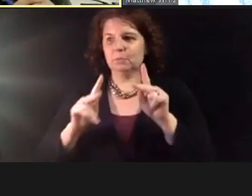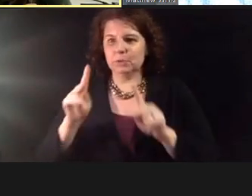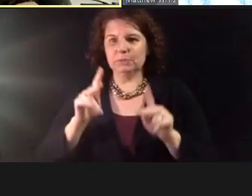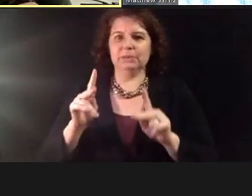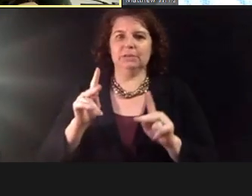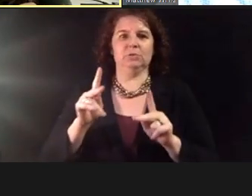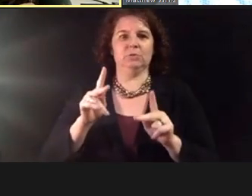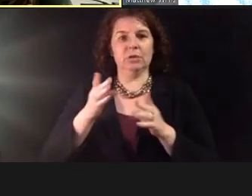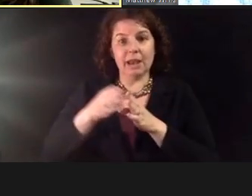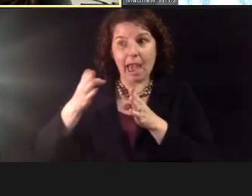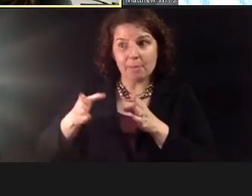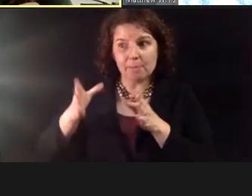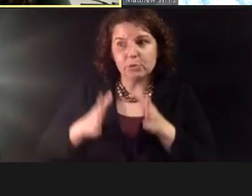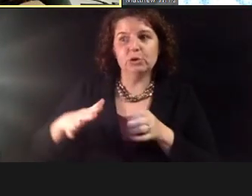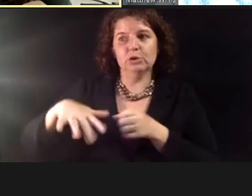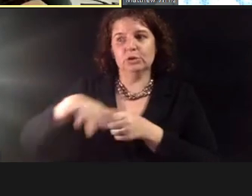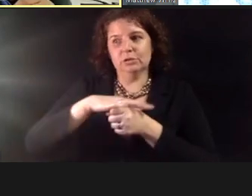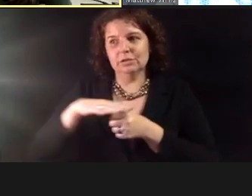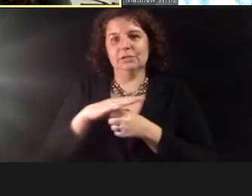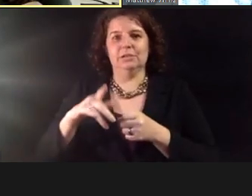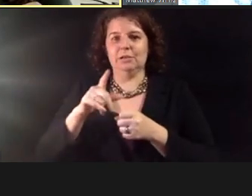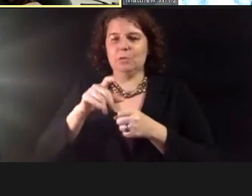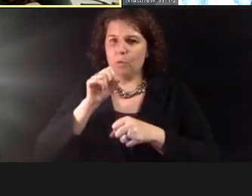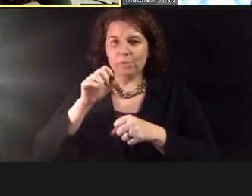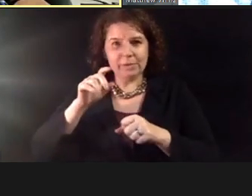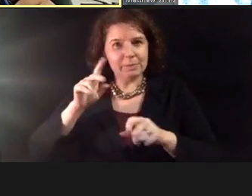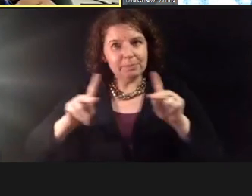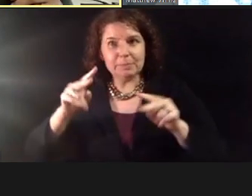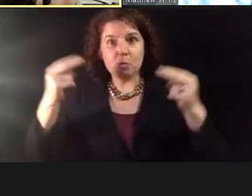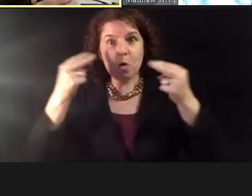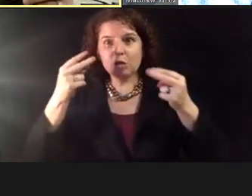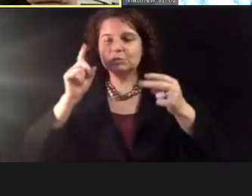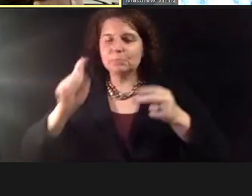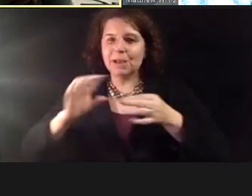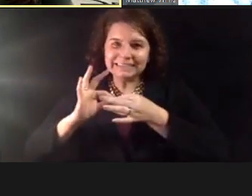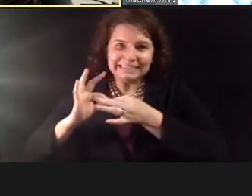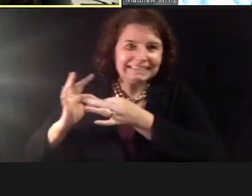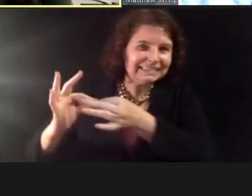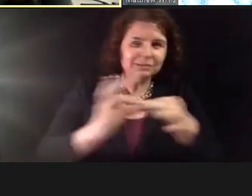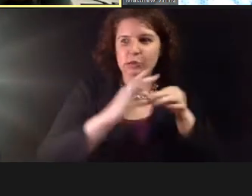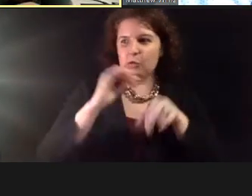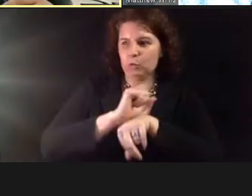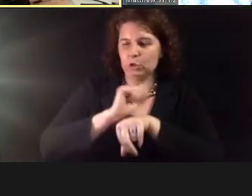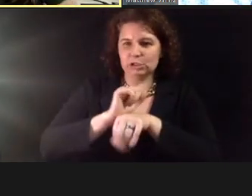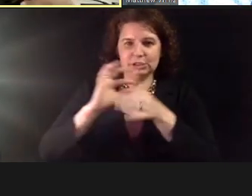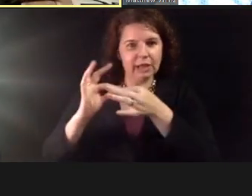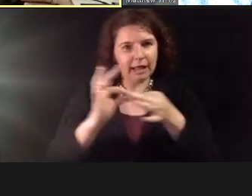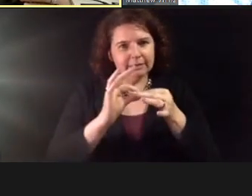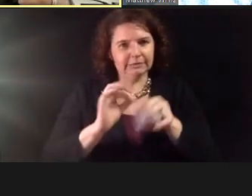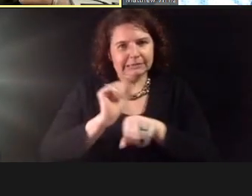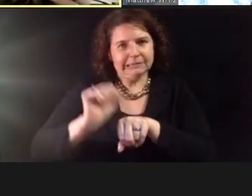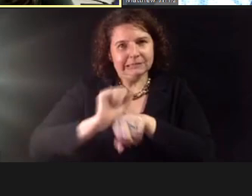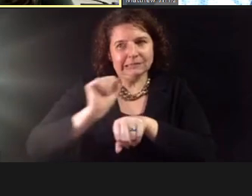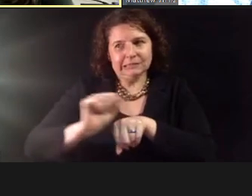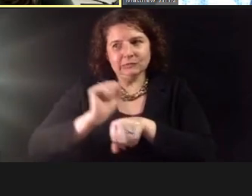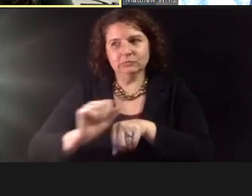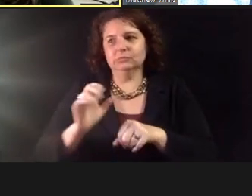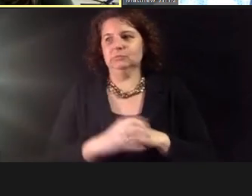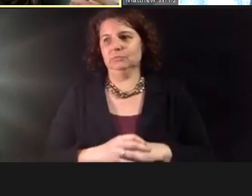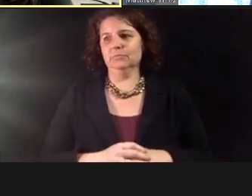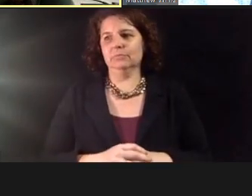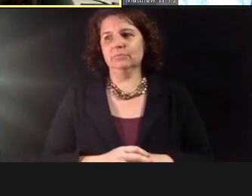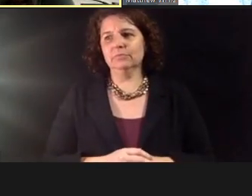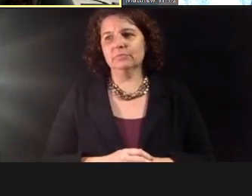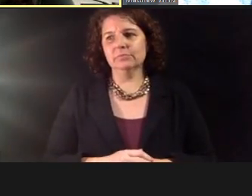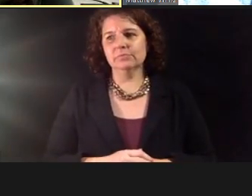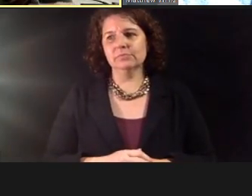in this together. Angie wrote in to offer not only a question, but a suggestion. She wrote, it would be really helpful to